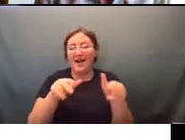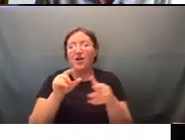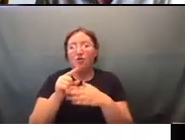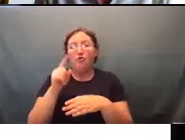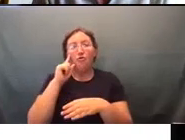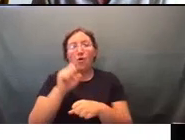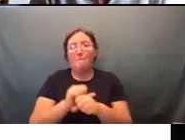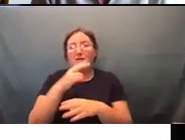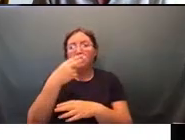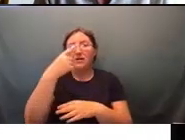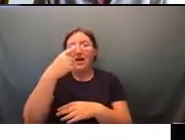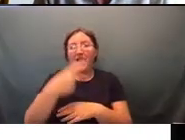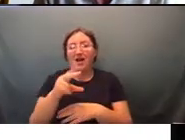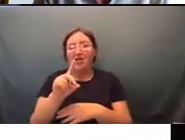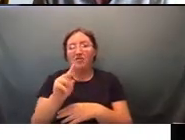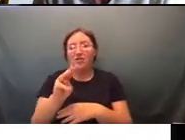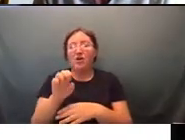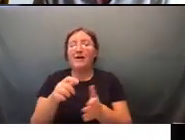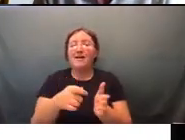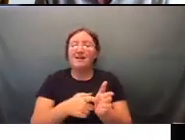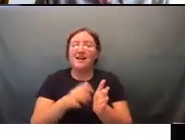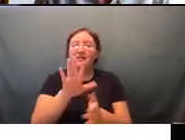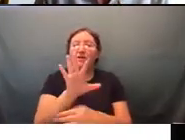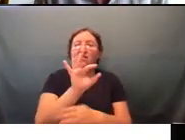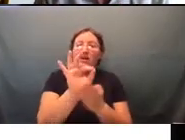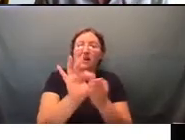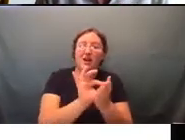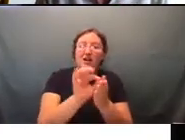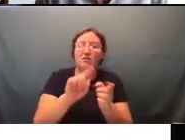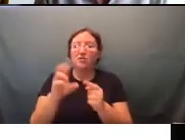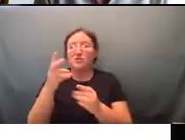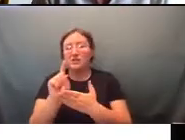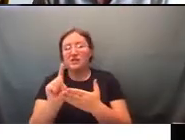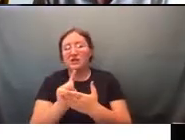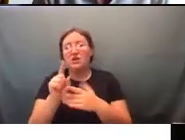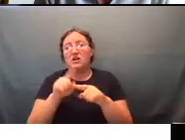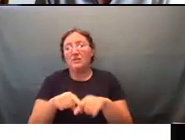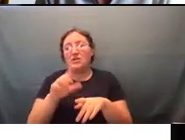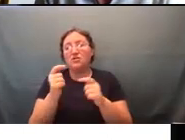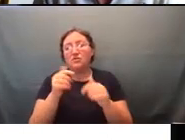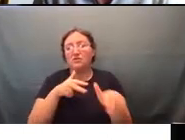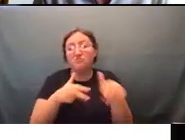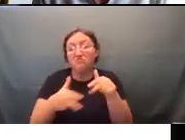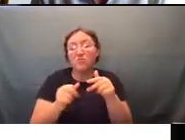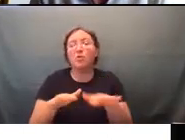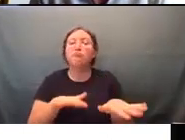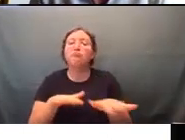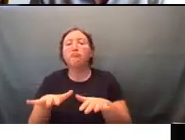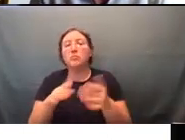which usually takes folks 9 to 16 hours, depending on how leisurely you'd like to take it, and with